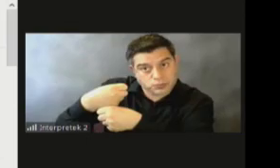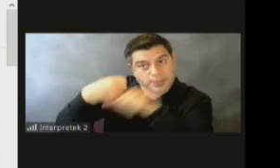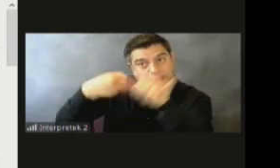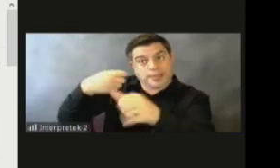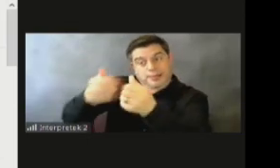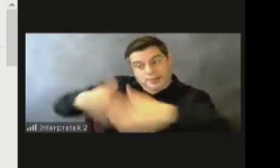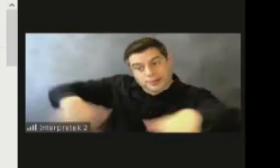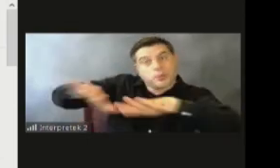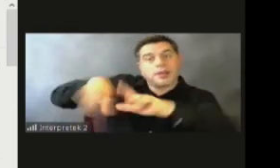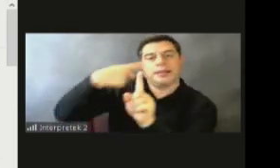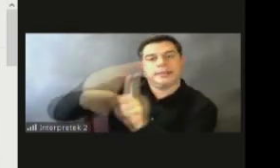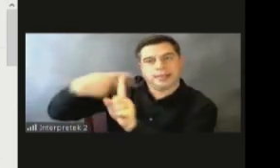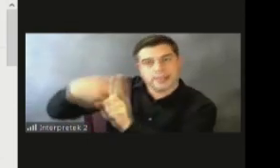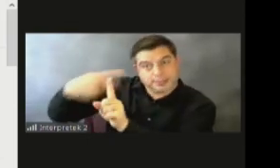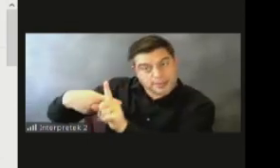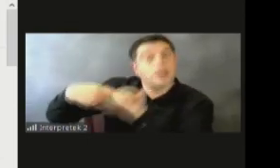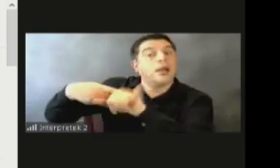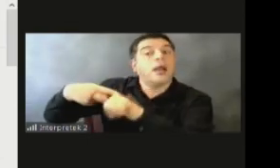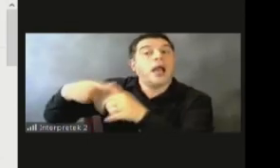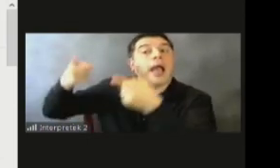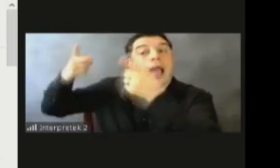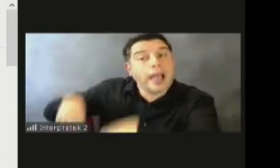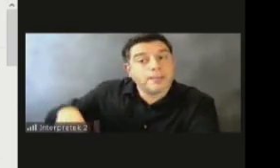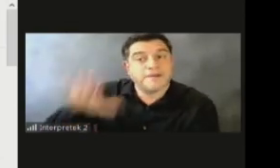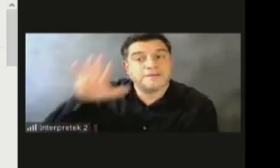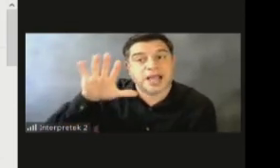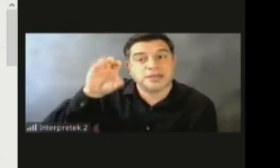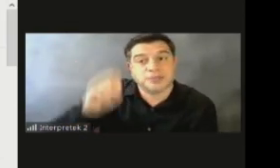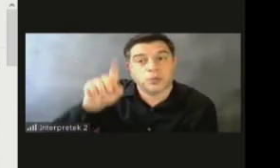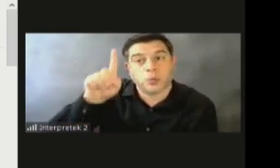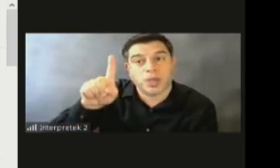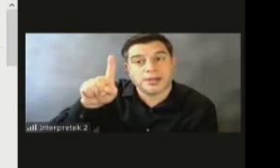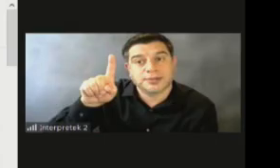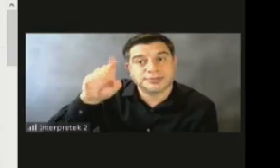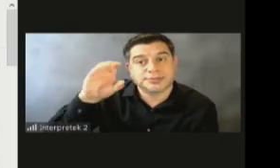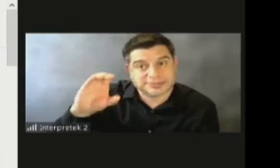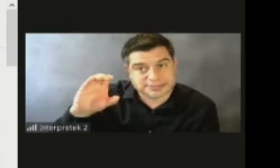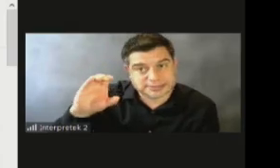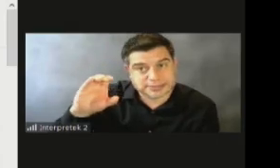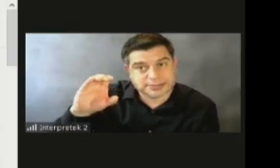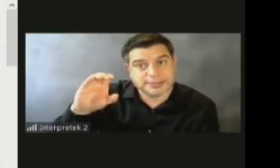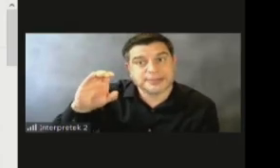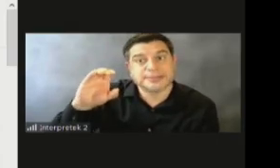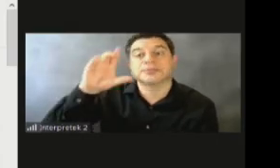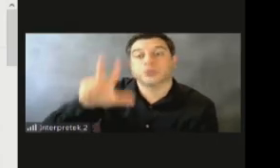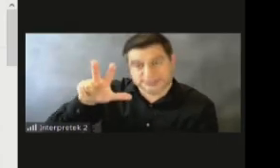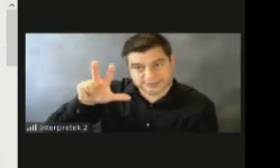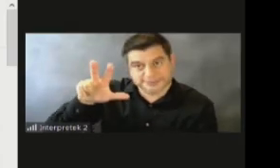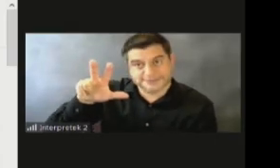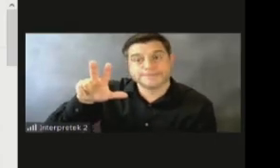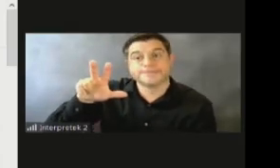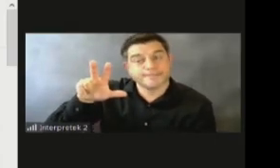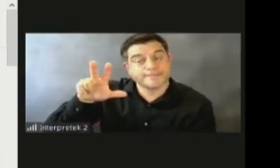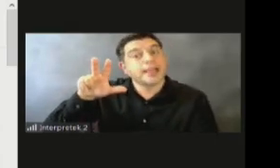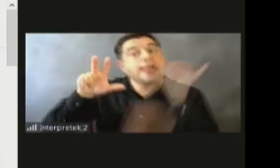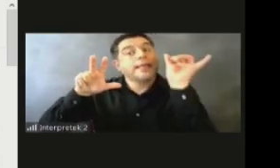community-based organization that owns land and that housing is built on top of. The 501c3